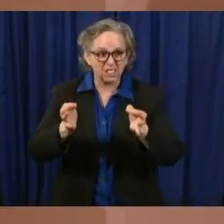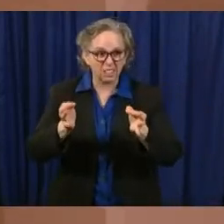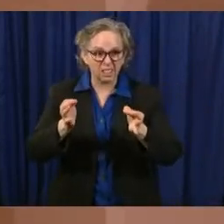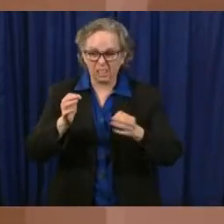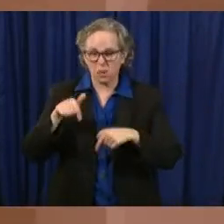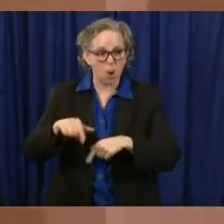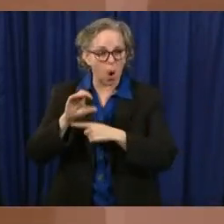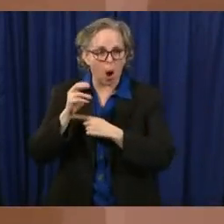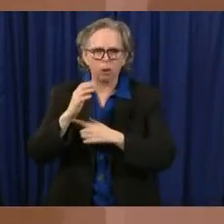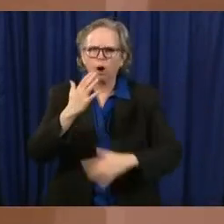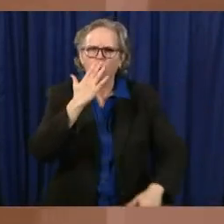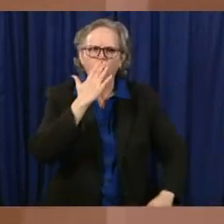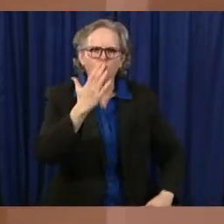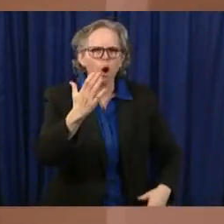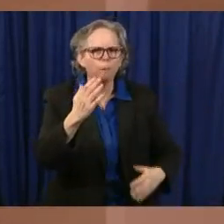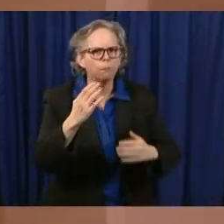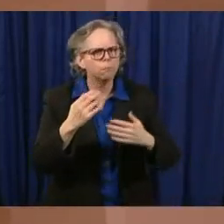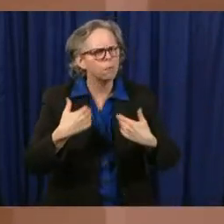been.